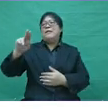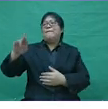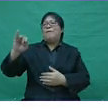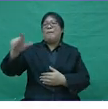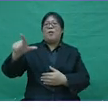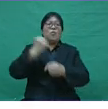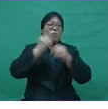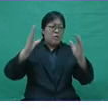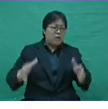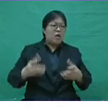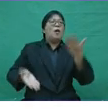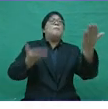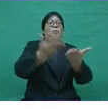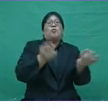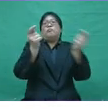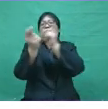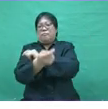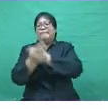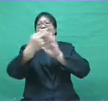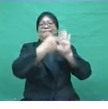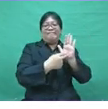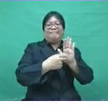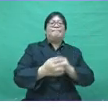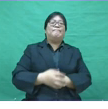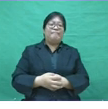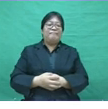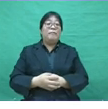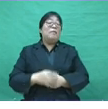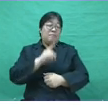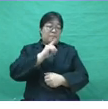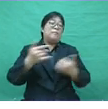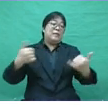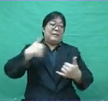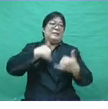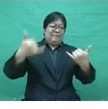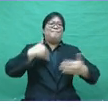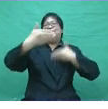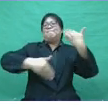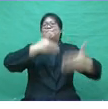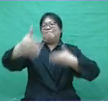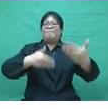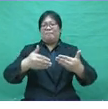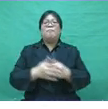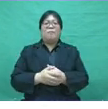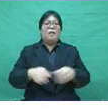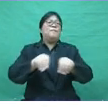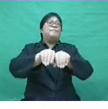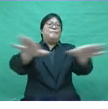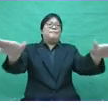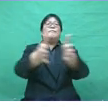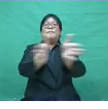through proposed amendments to the Legislative Act. Already in our pipeline is to extend employment protection